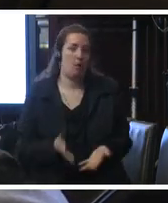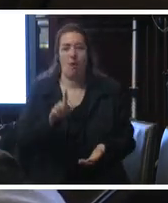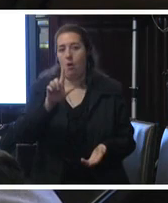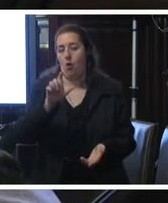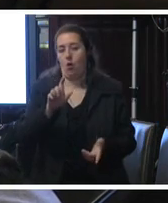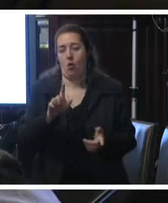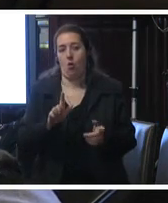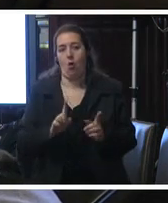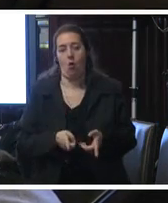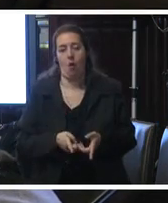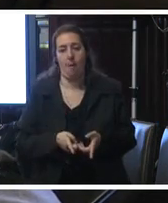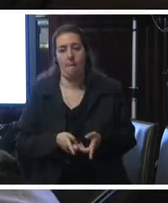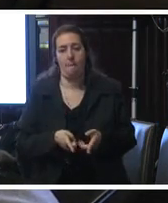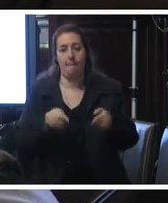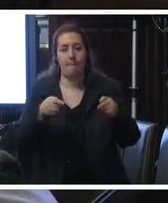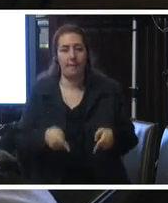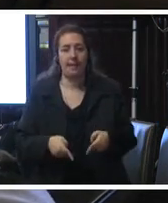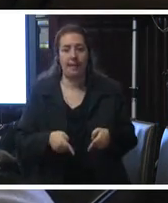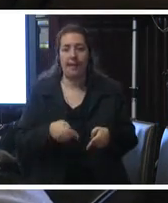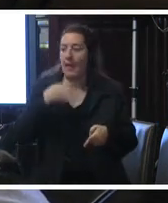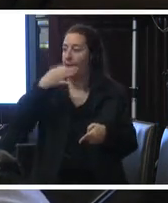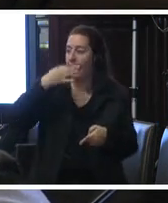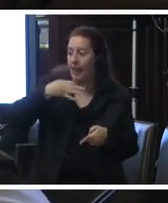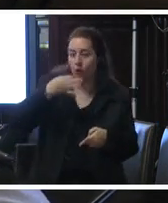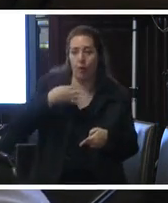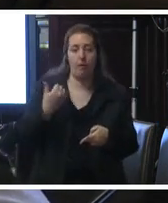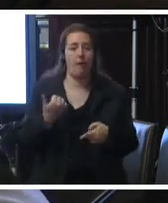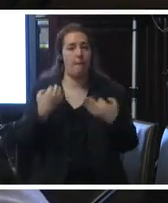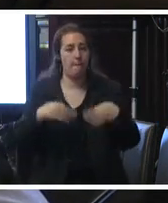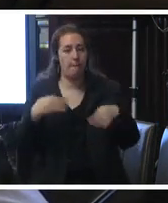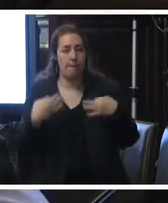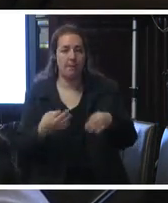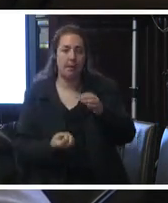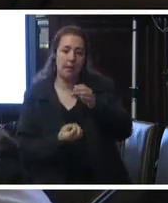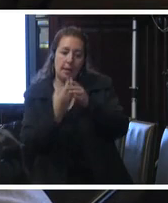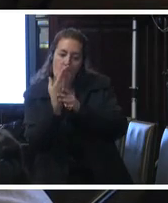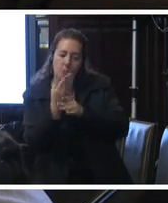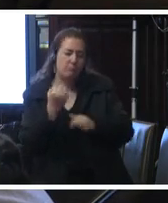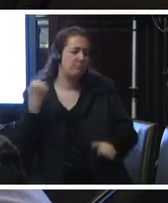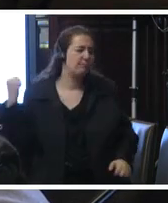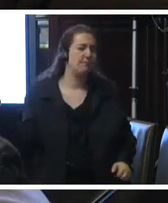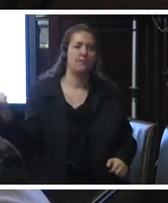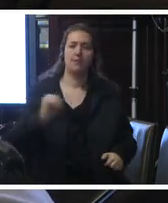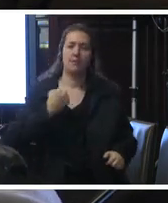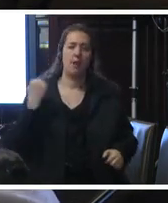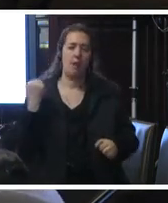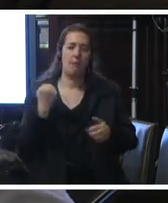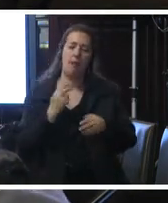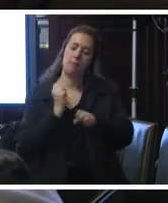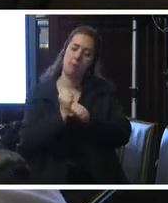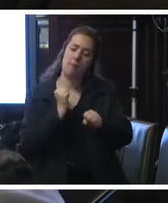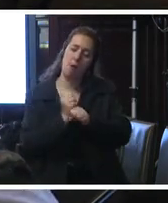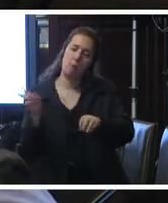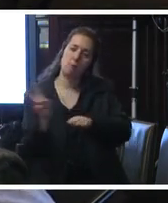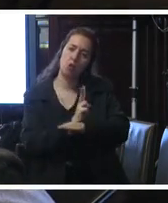special rapporteurship which has been started and which is vital for the work and protection of women and,